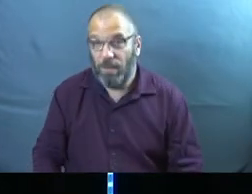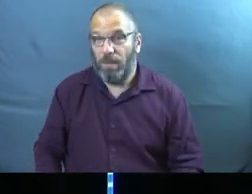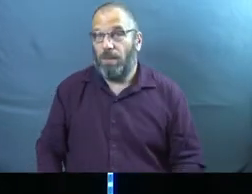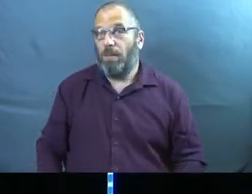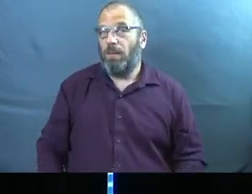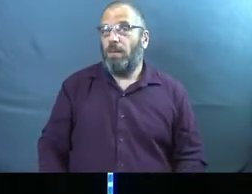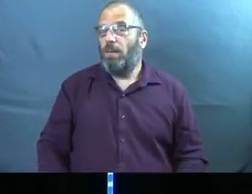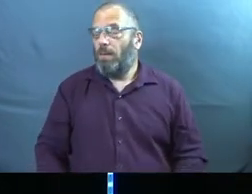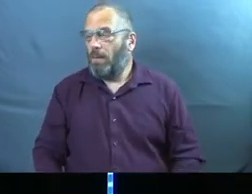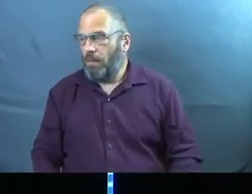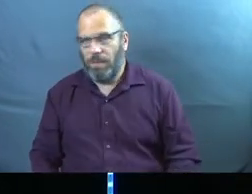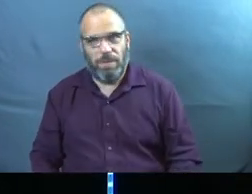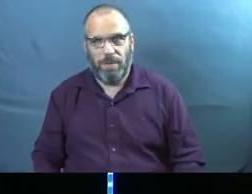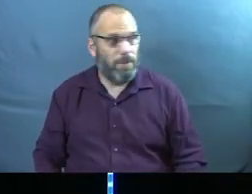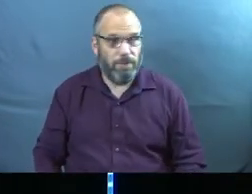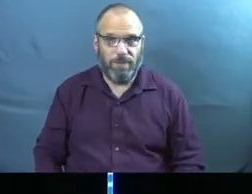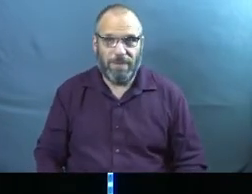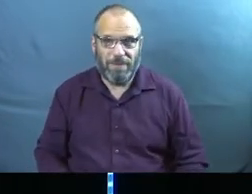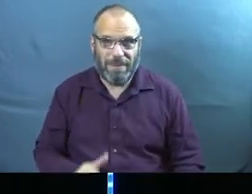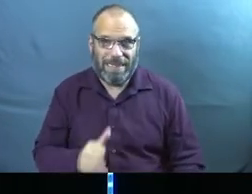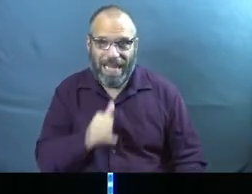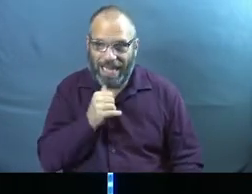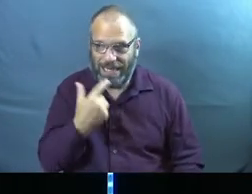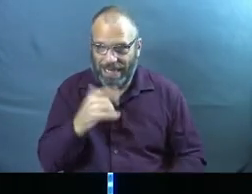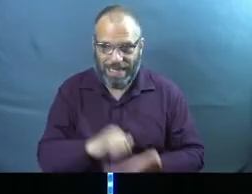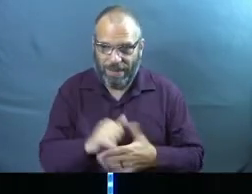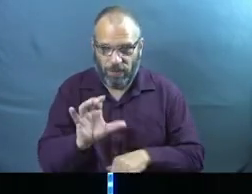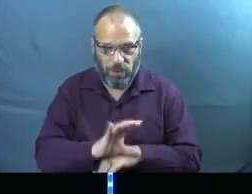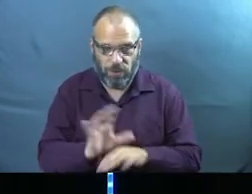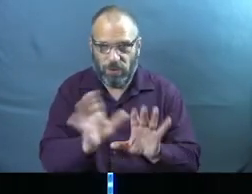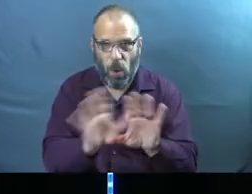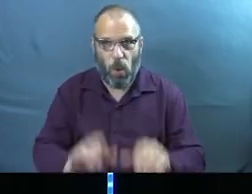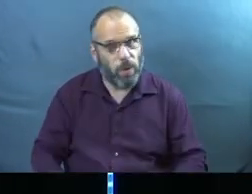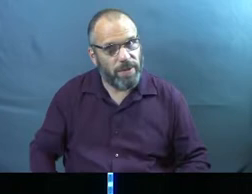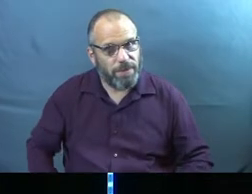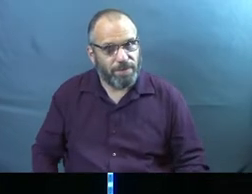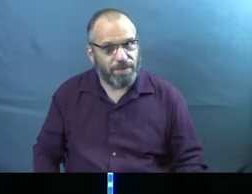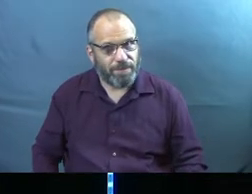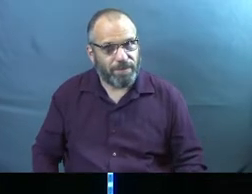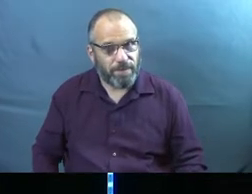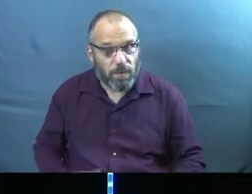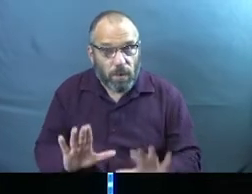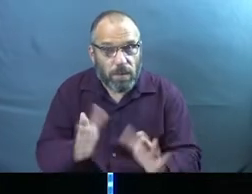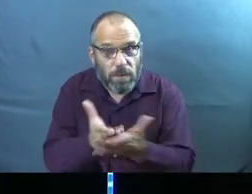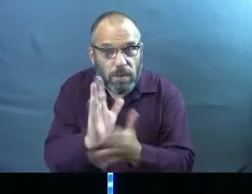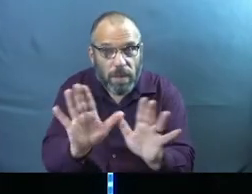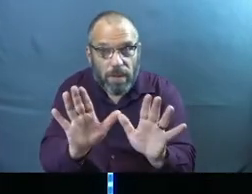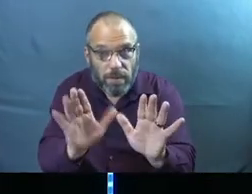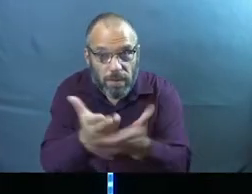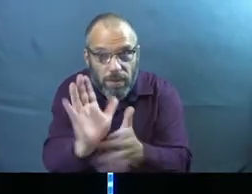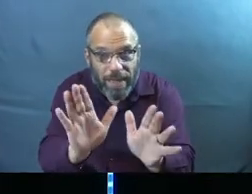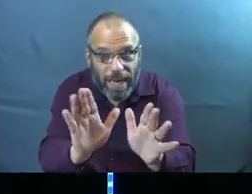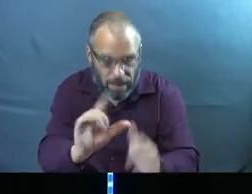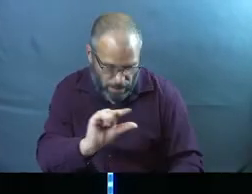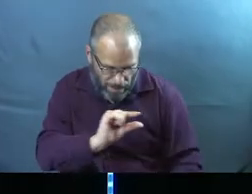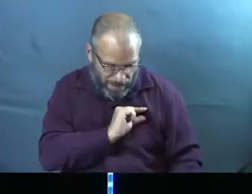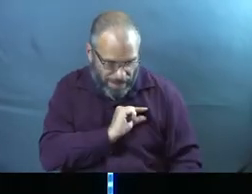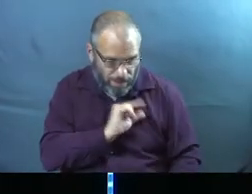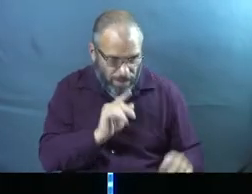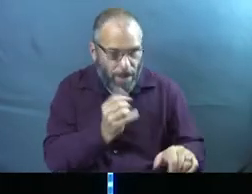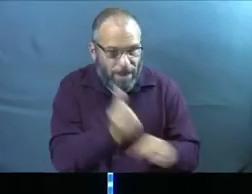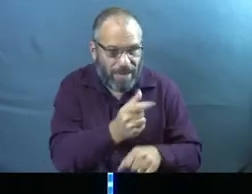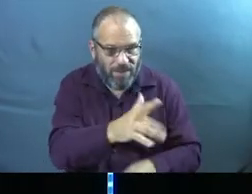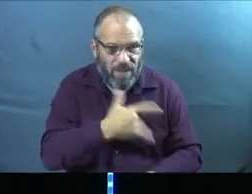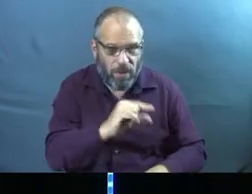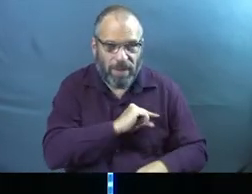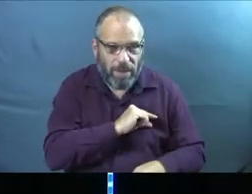I didn't say that first service. We gonna be okay? Guilting people doesn't